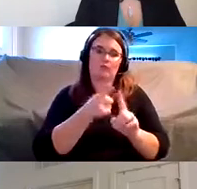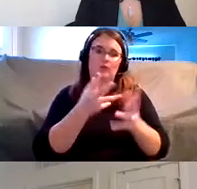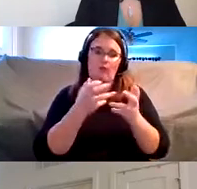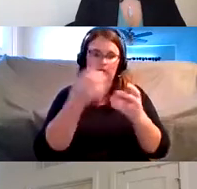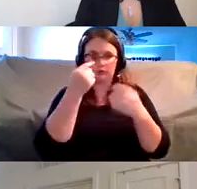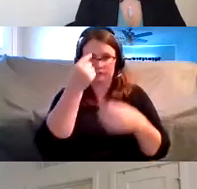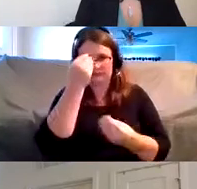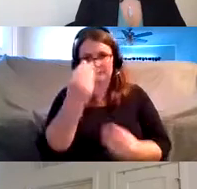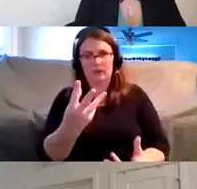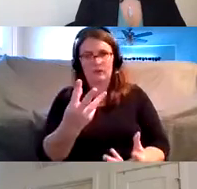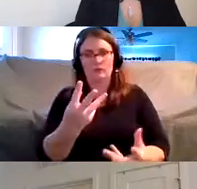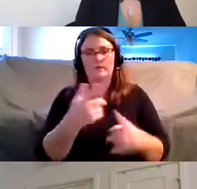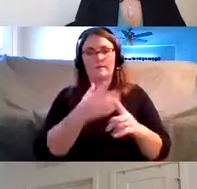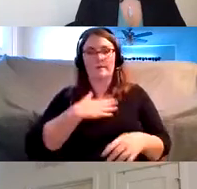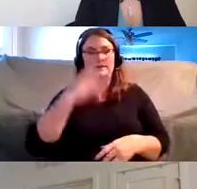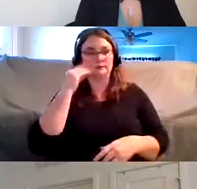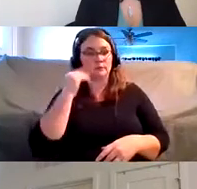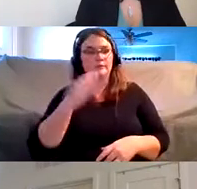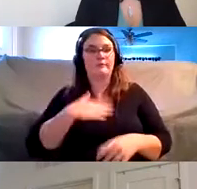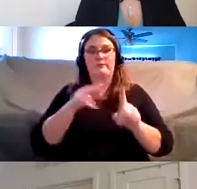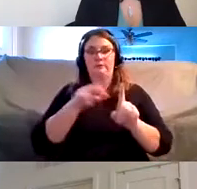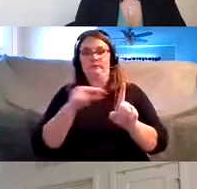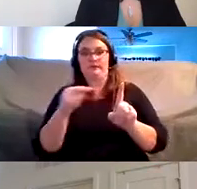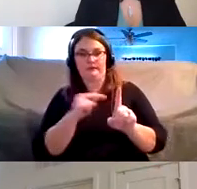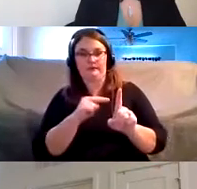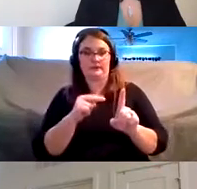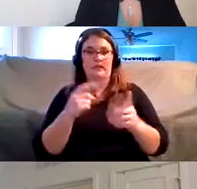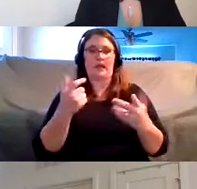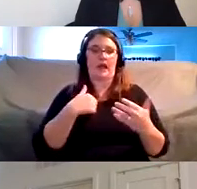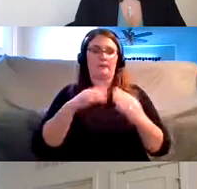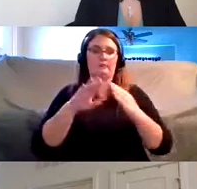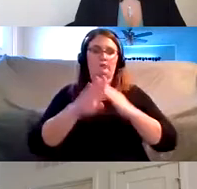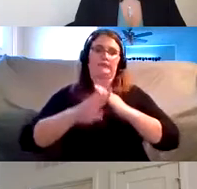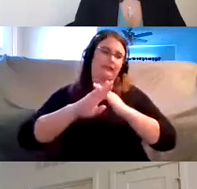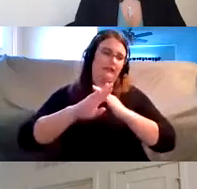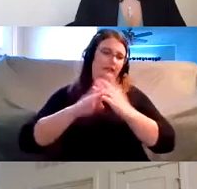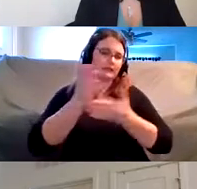my perspectives, I am protected in some sense